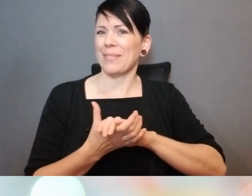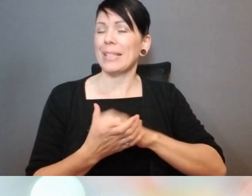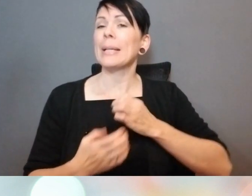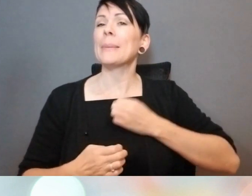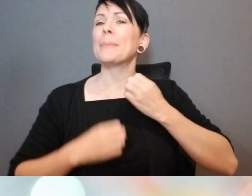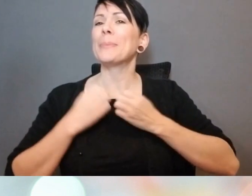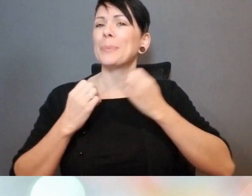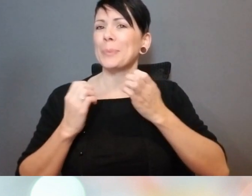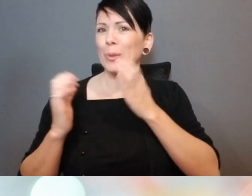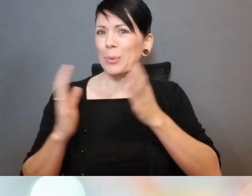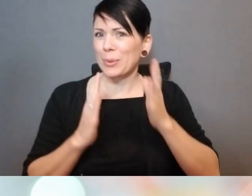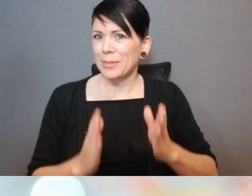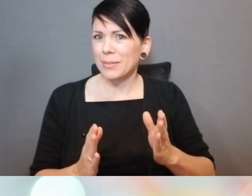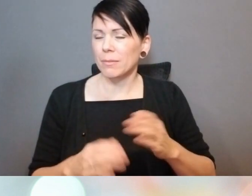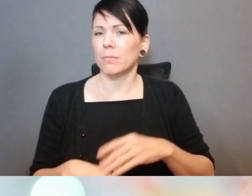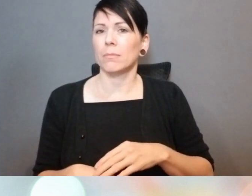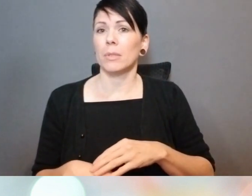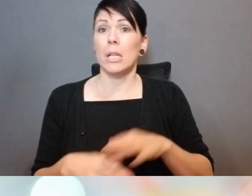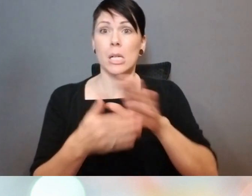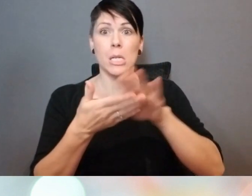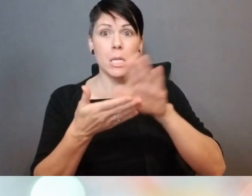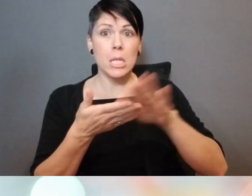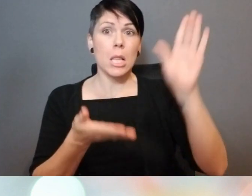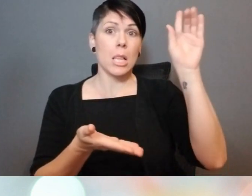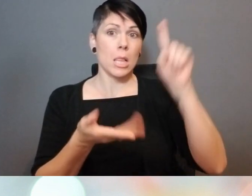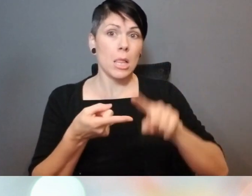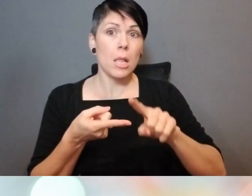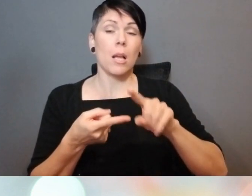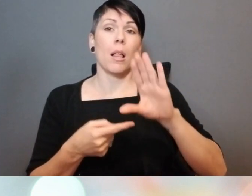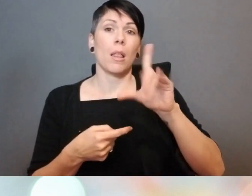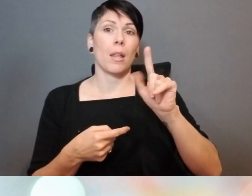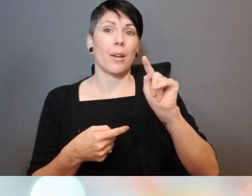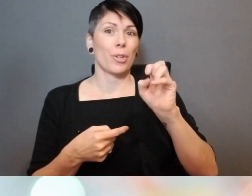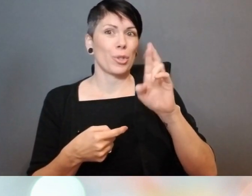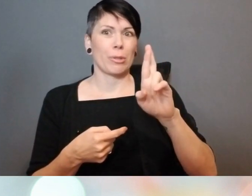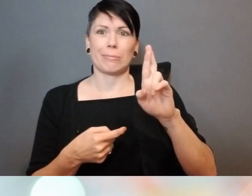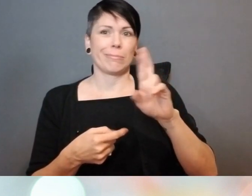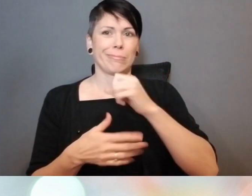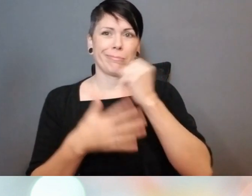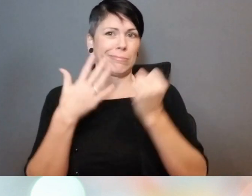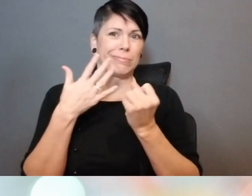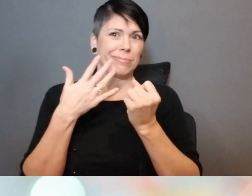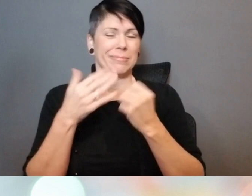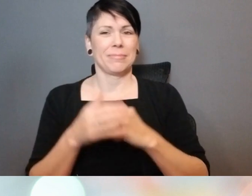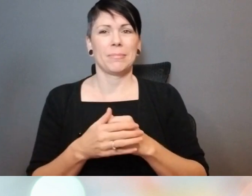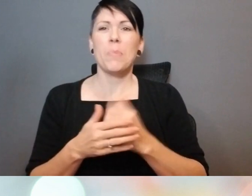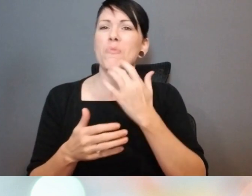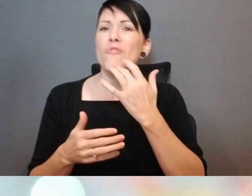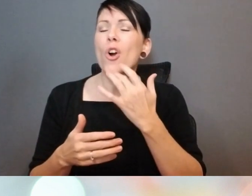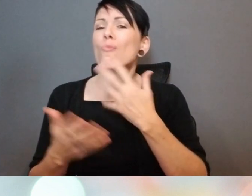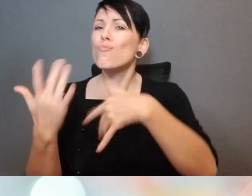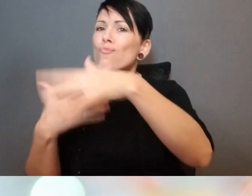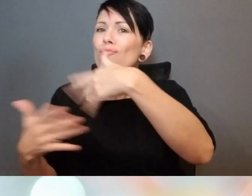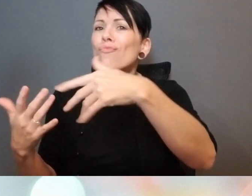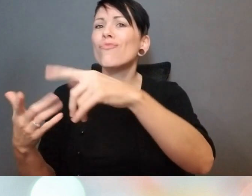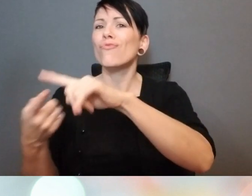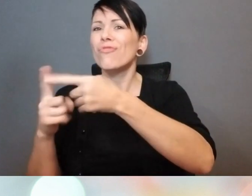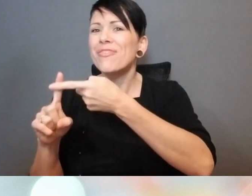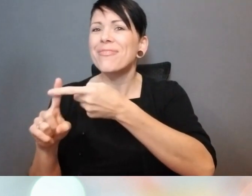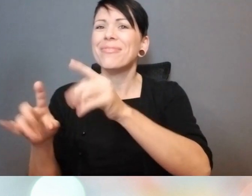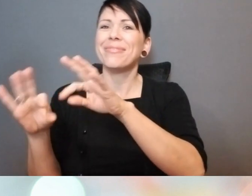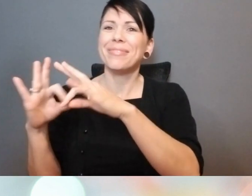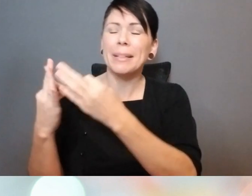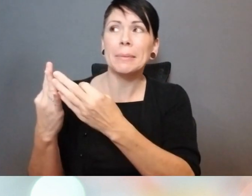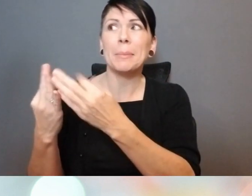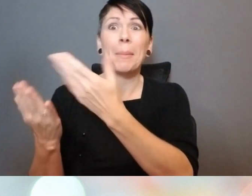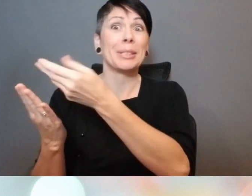So the Sentimental Organizer, it says, decluttering does not come naturally, and it's rarely at the top of your to-do list. You'd rather spend time with your